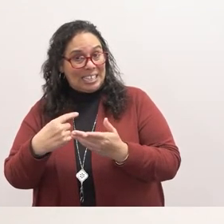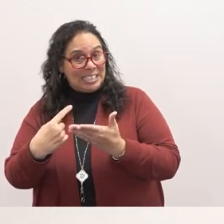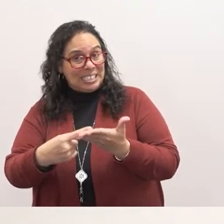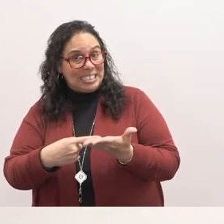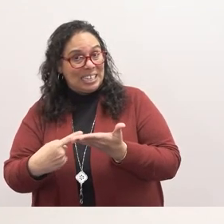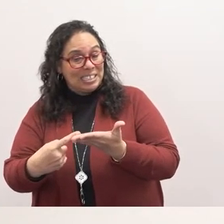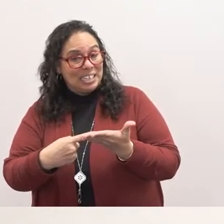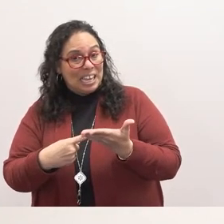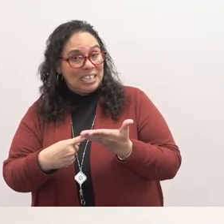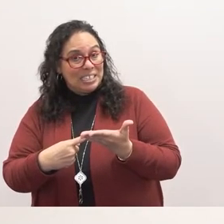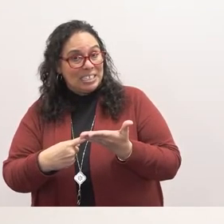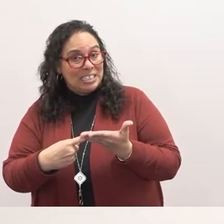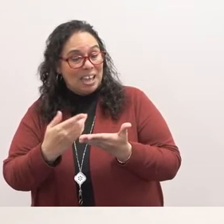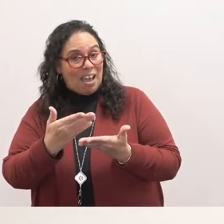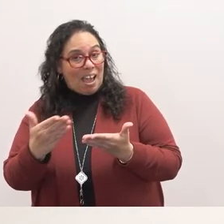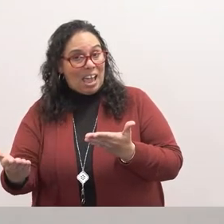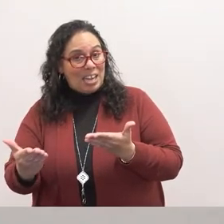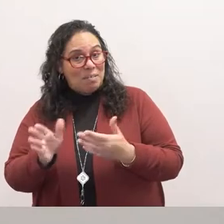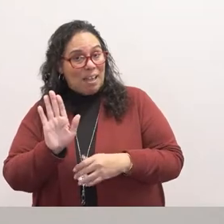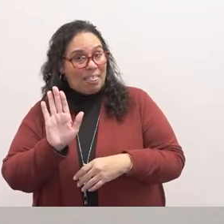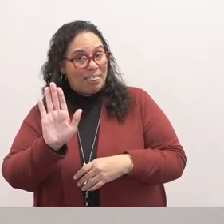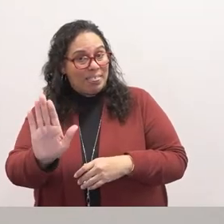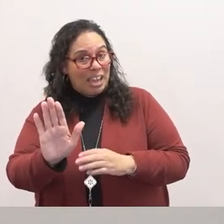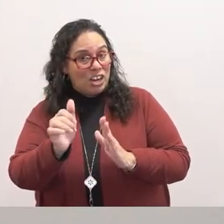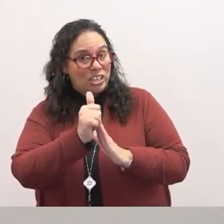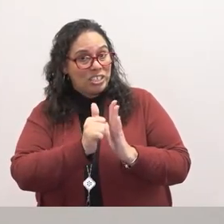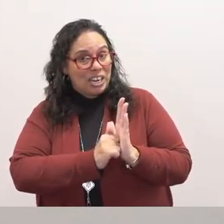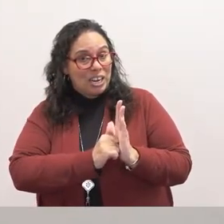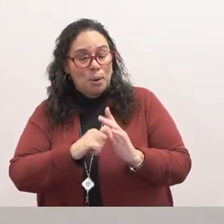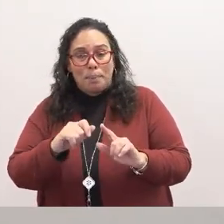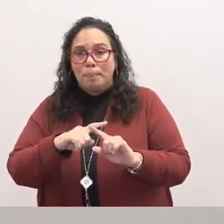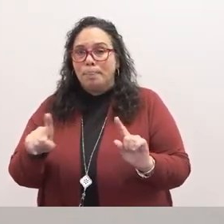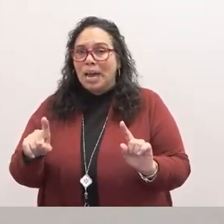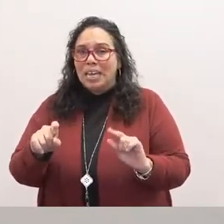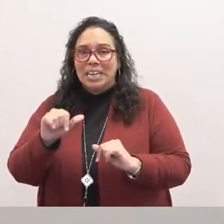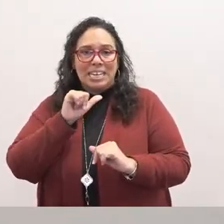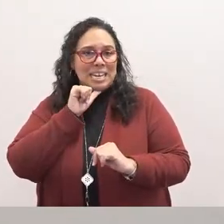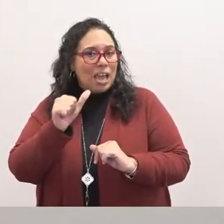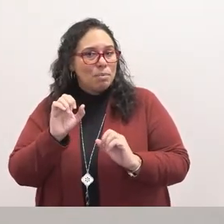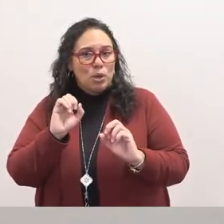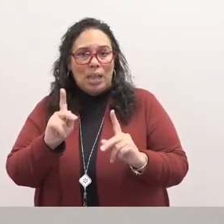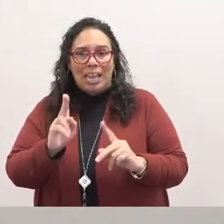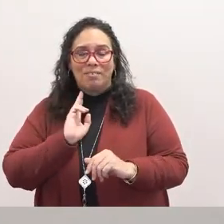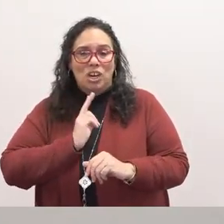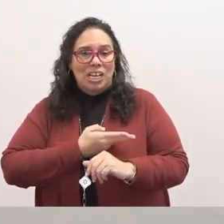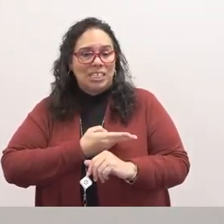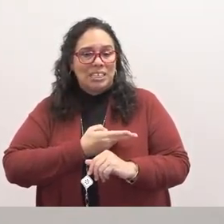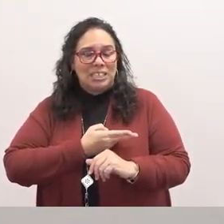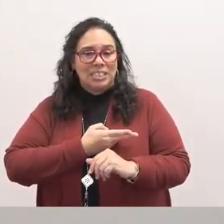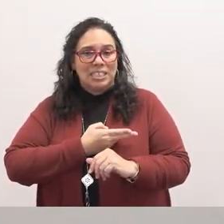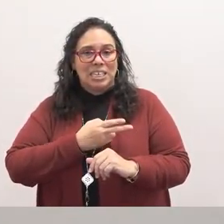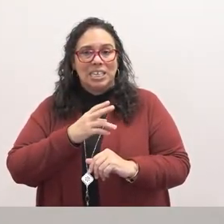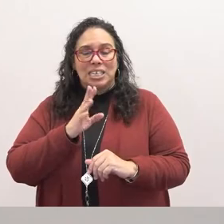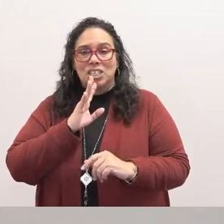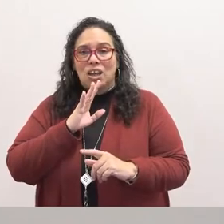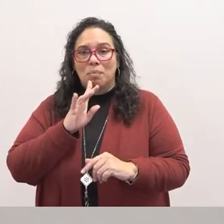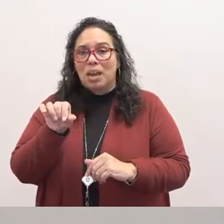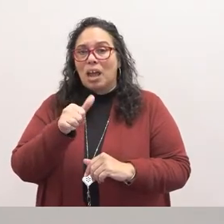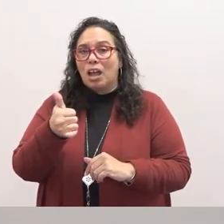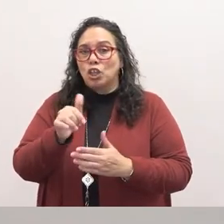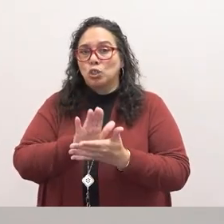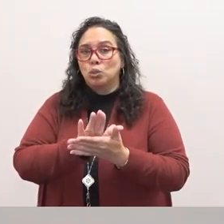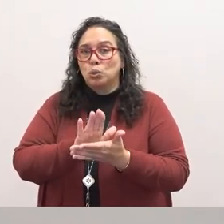discuss the item on their agenda. That's correct. But it would not be okay for us to talk about other school